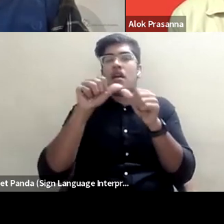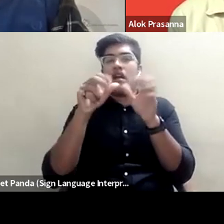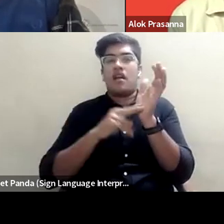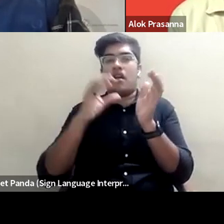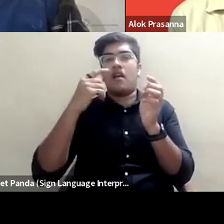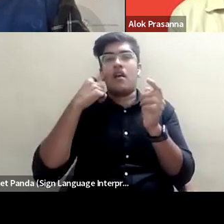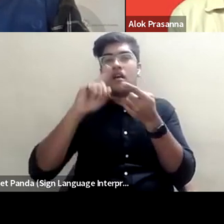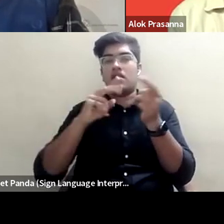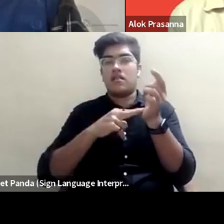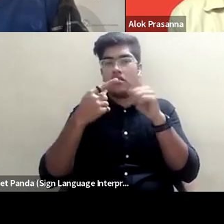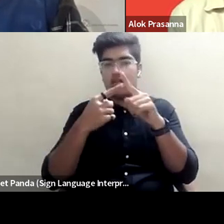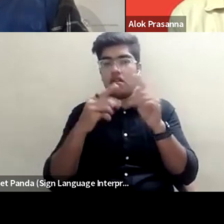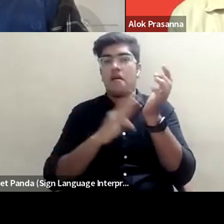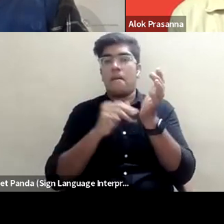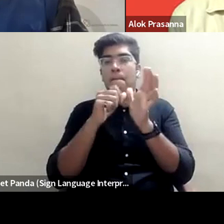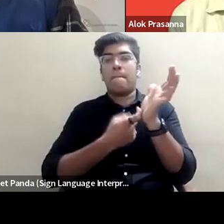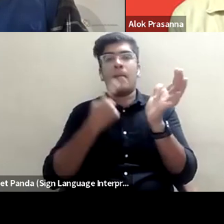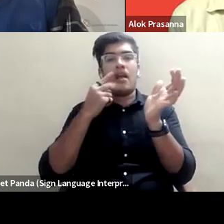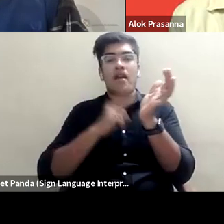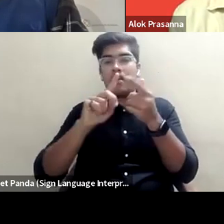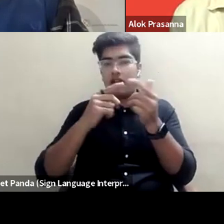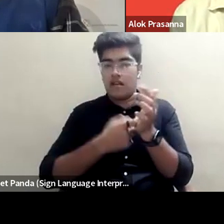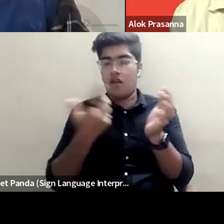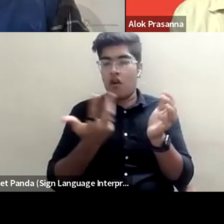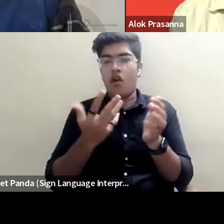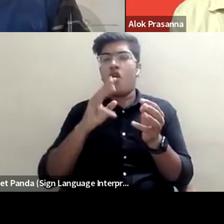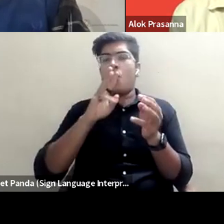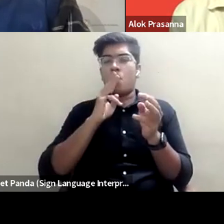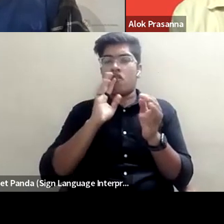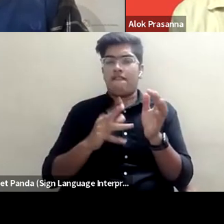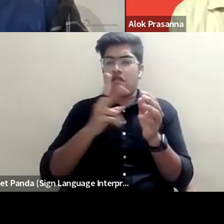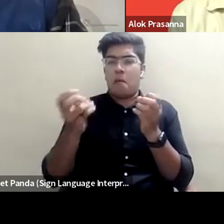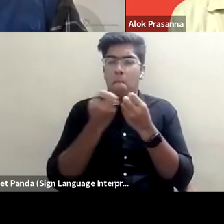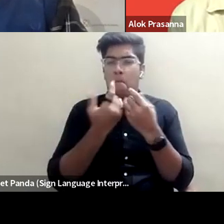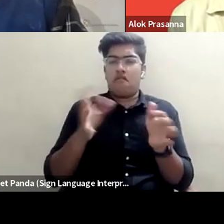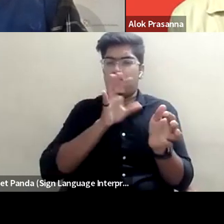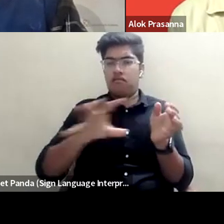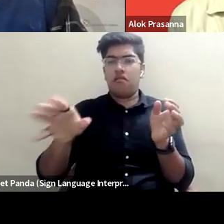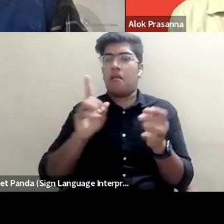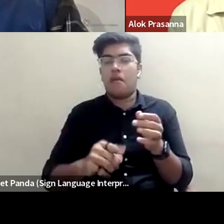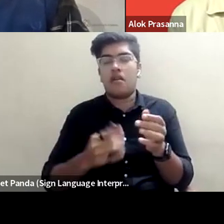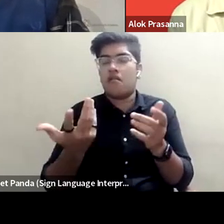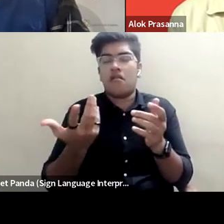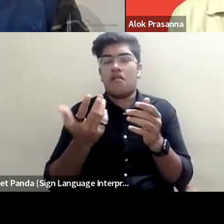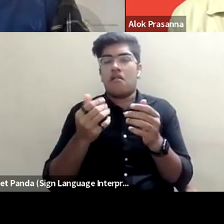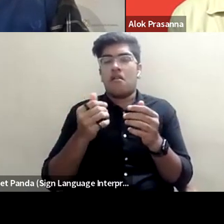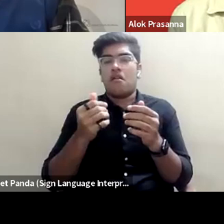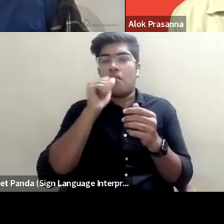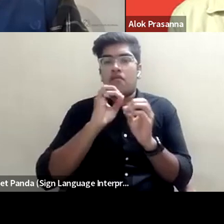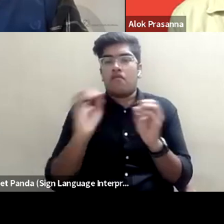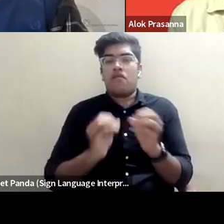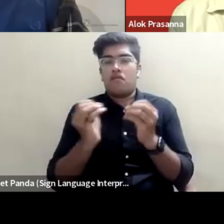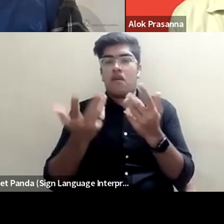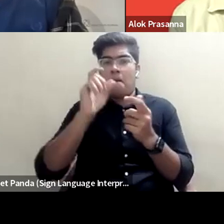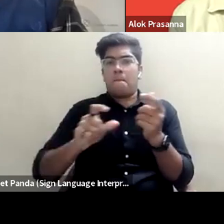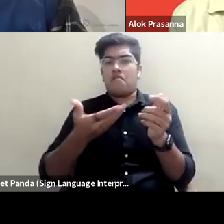drink. And this country is a land of plenty. But there's so much of want and hunger and